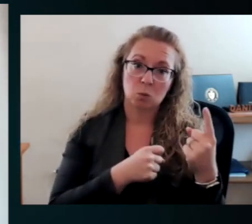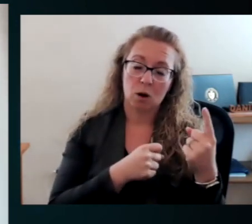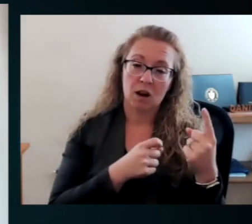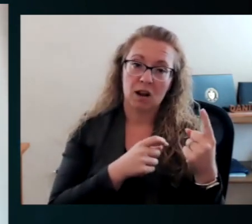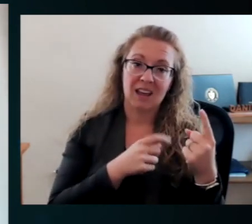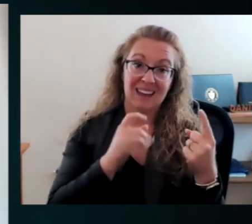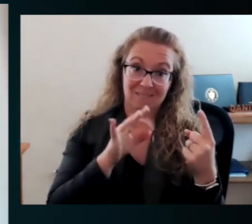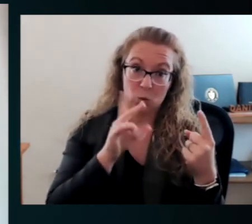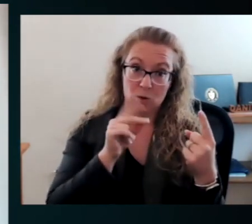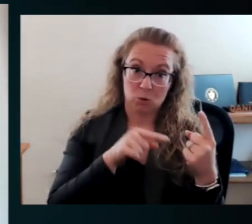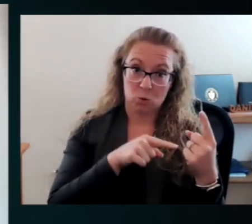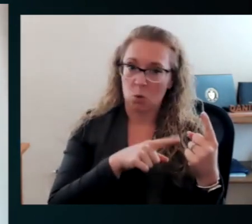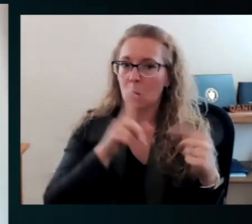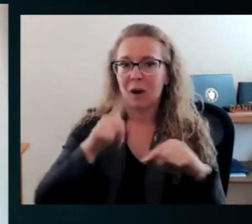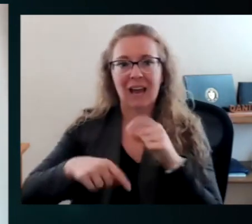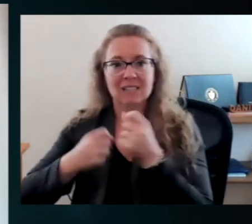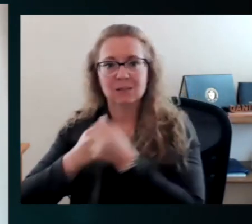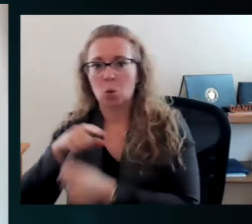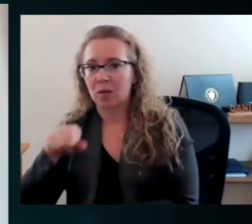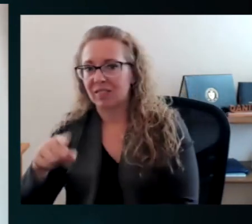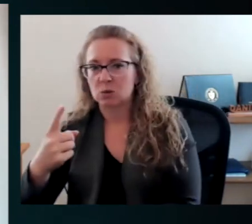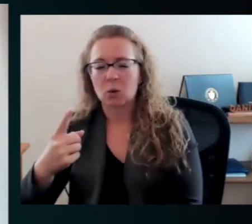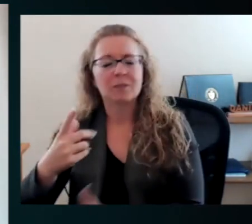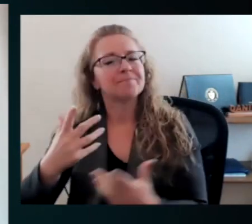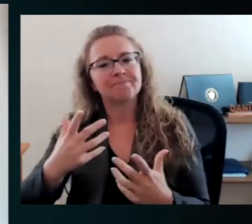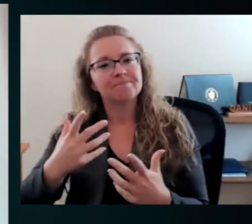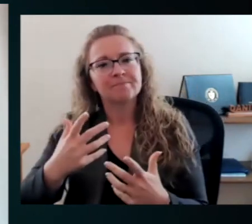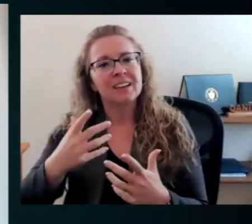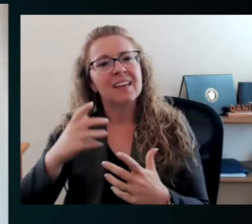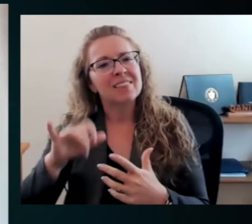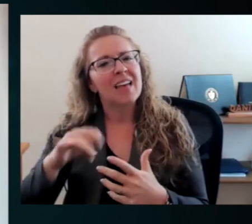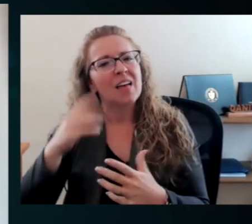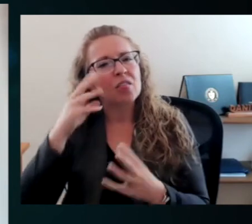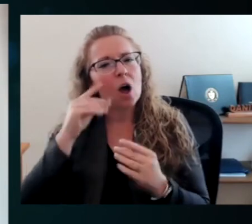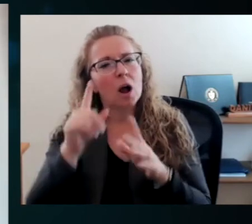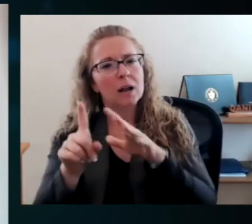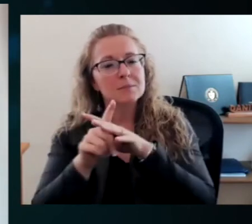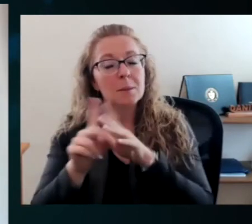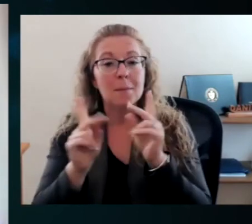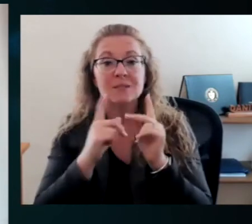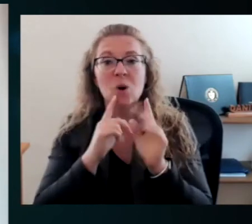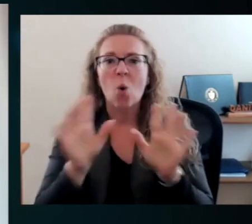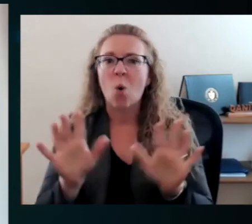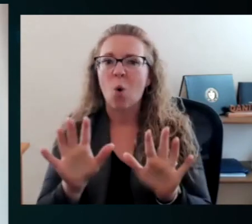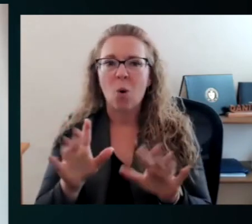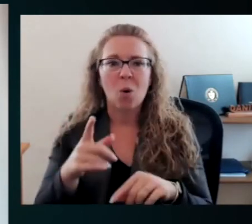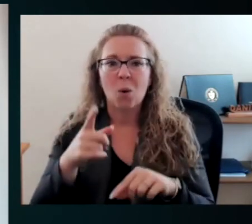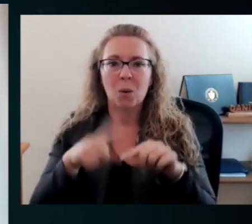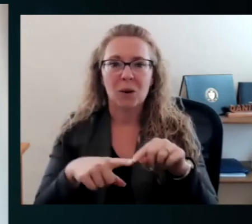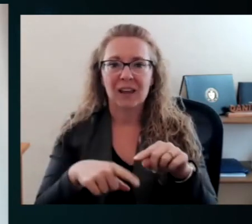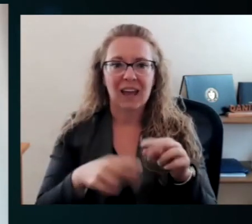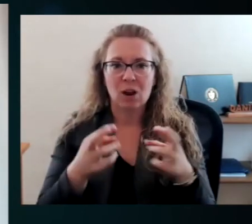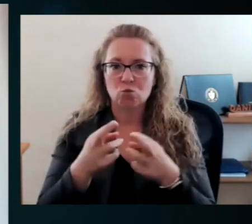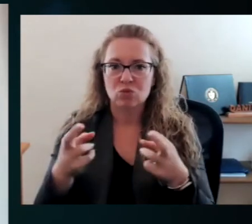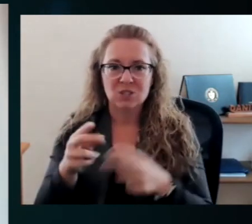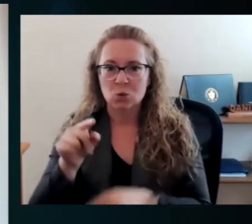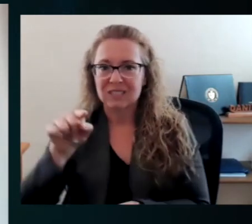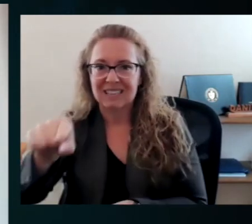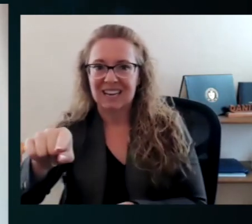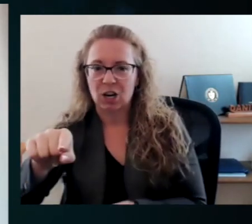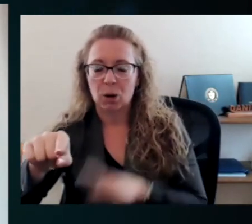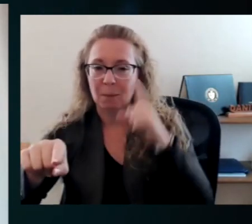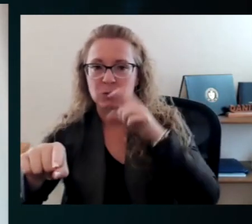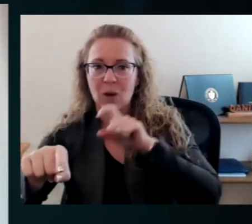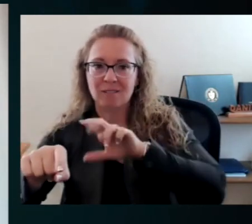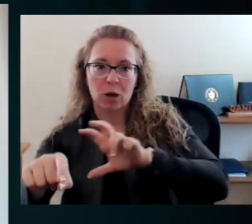group. And I feel like this sometimes comes up when people say, oh, but we cannot put resources here because we have to put resources in this other